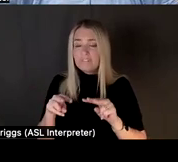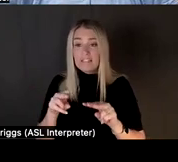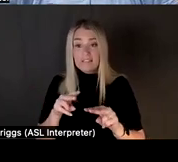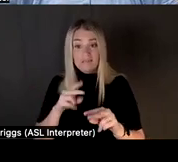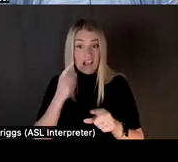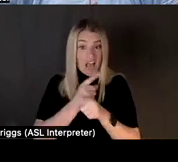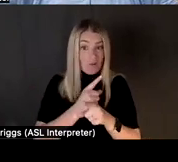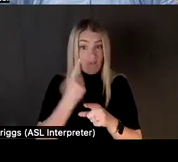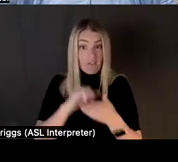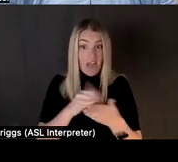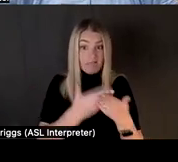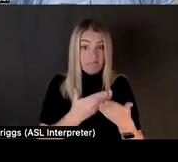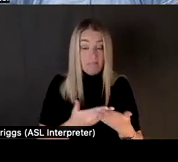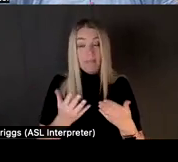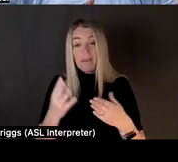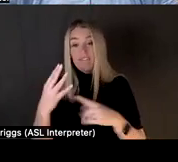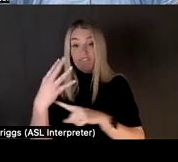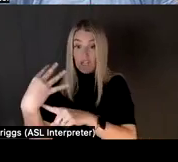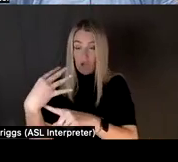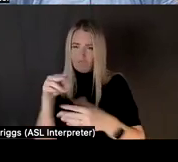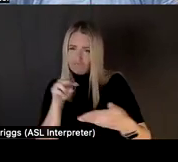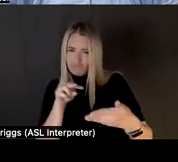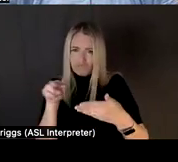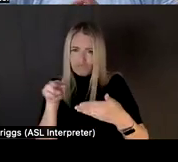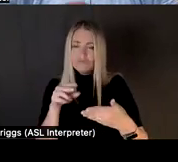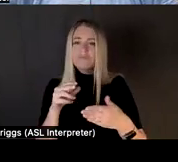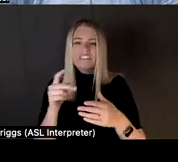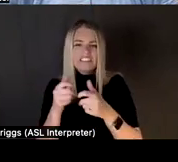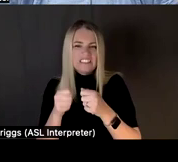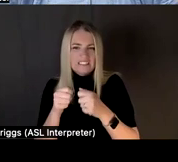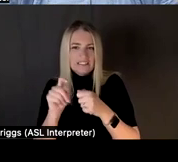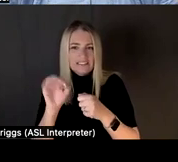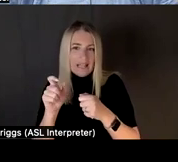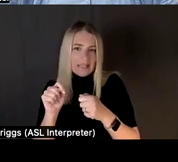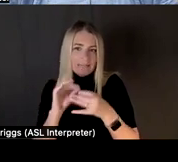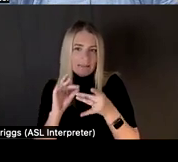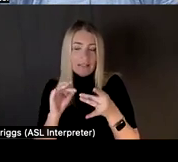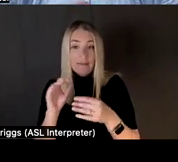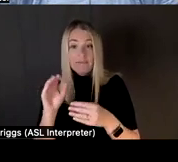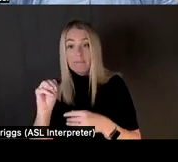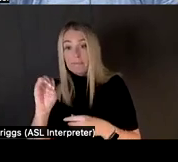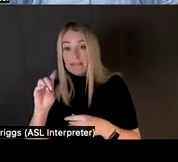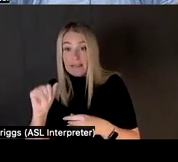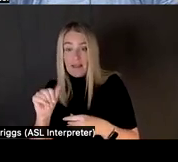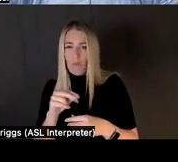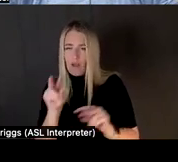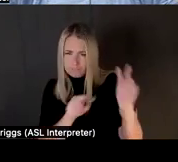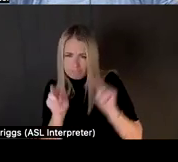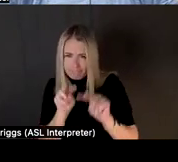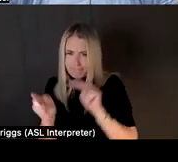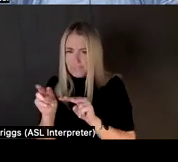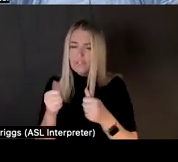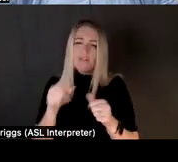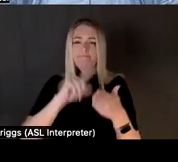there's video, text messages, whatever media, we'll delve into that process and try to